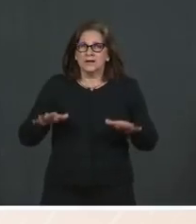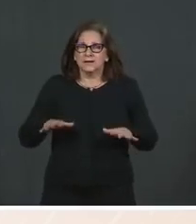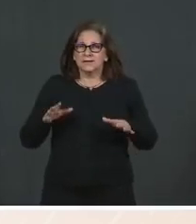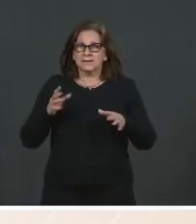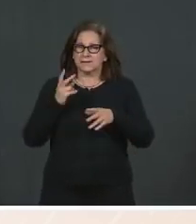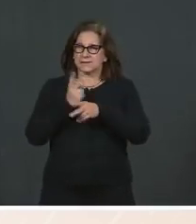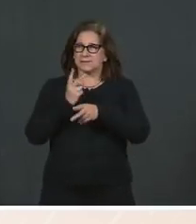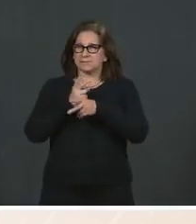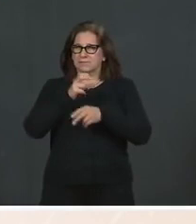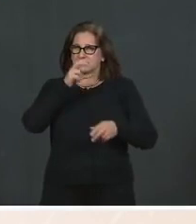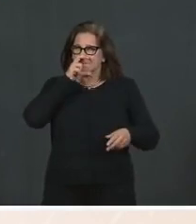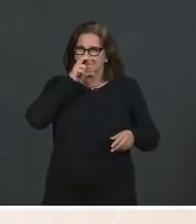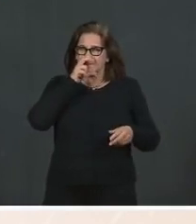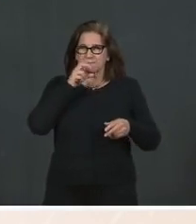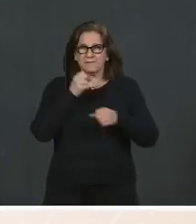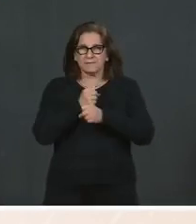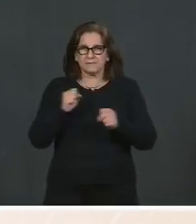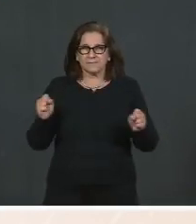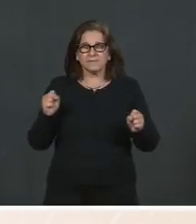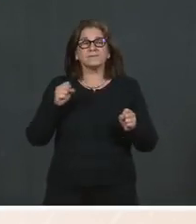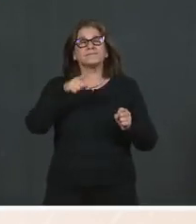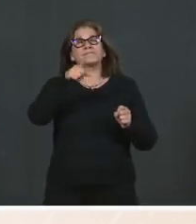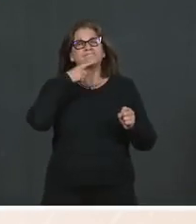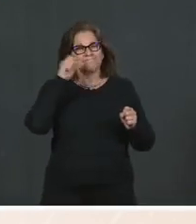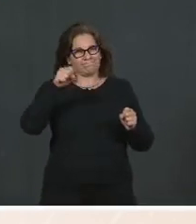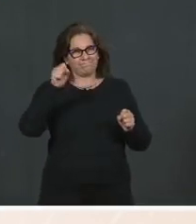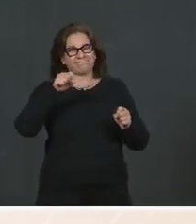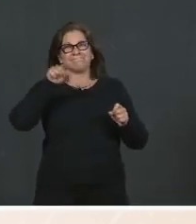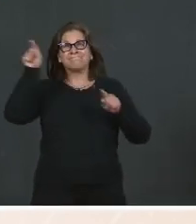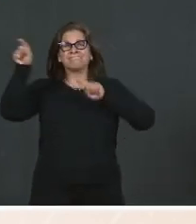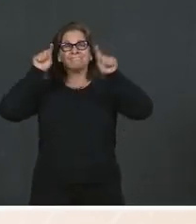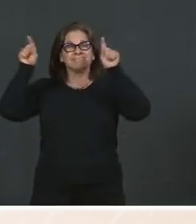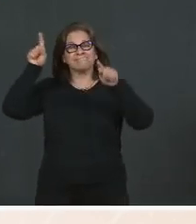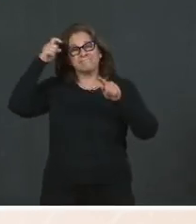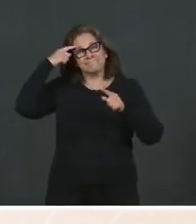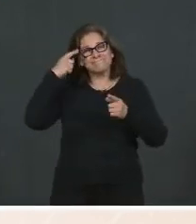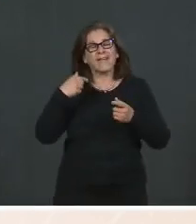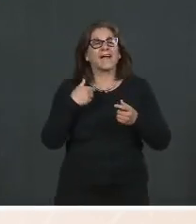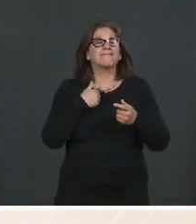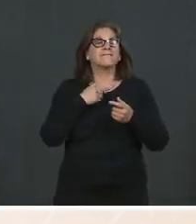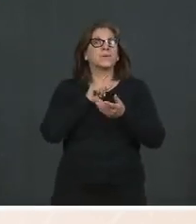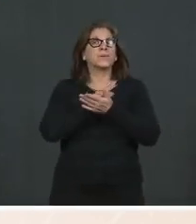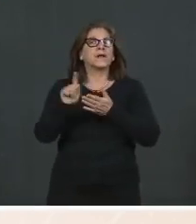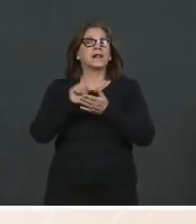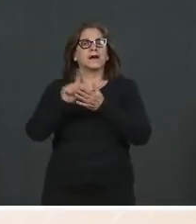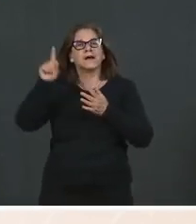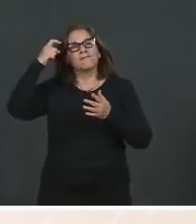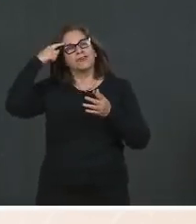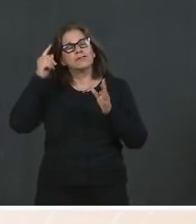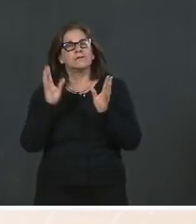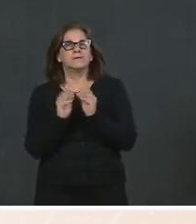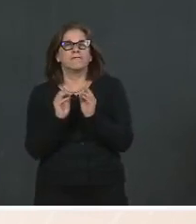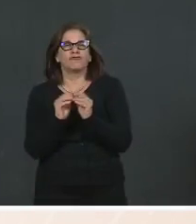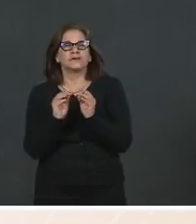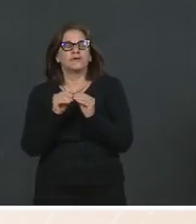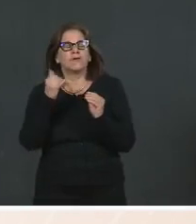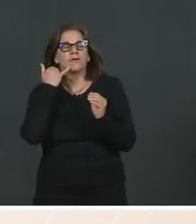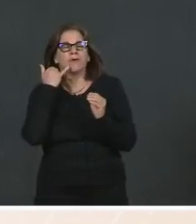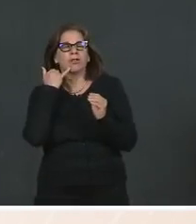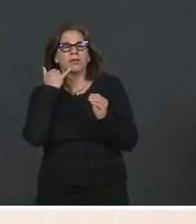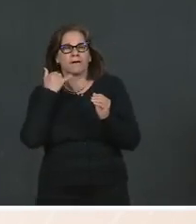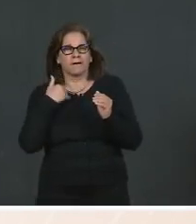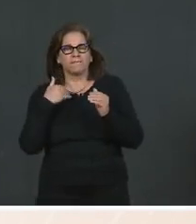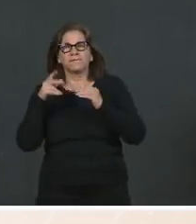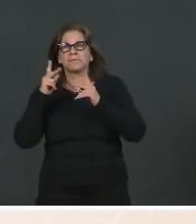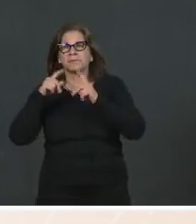the country, not only through our weekly governor's call that is led by our COVID coordinator, but through calls and engagements that happen through the course